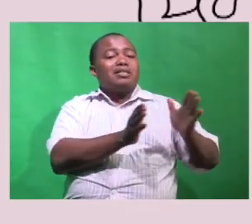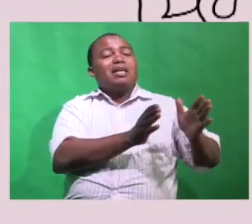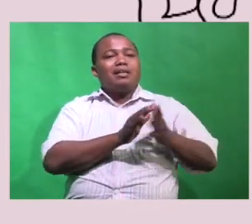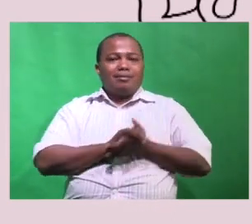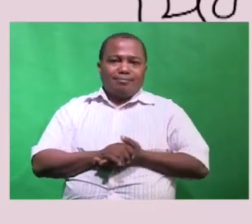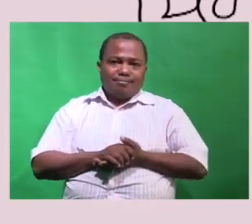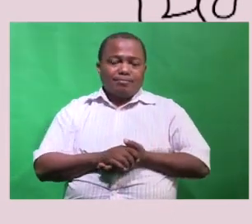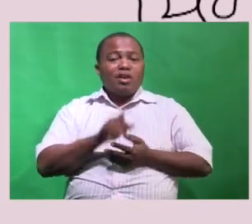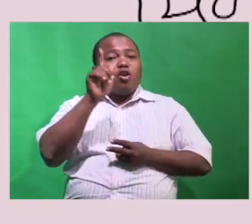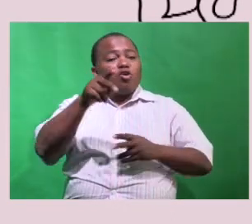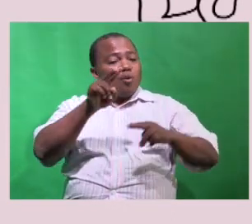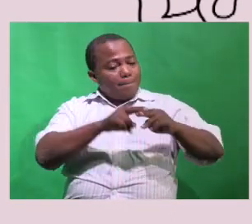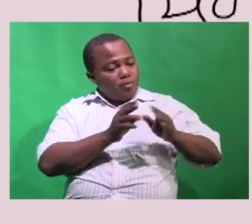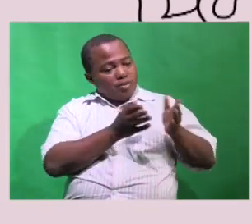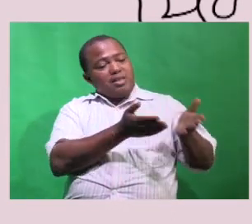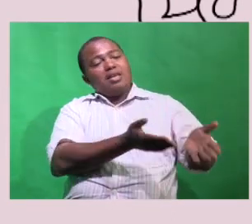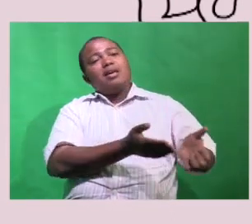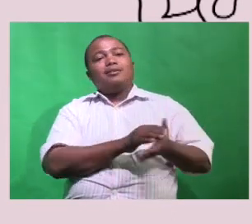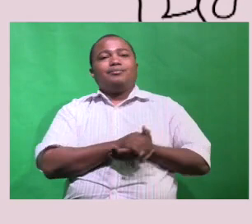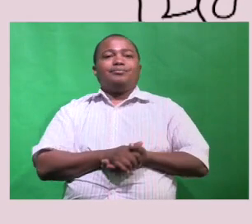You put here